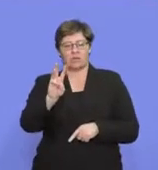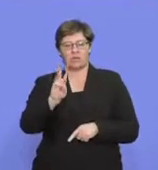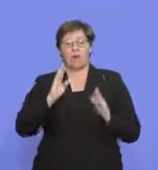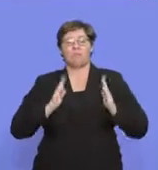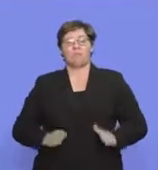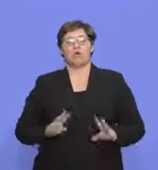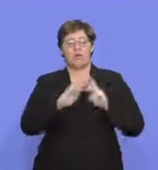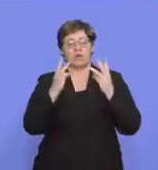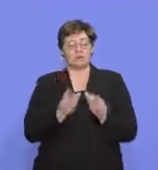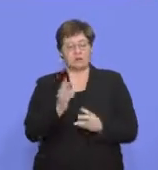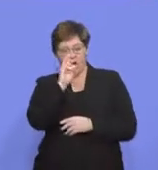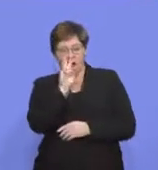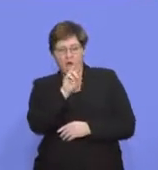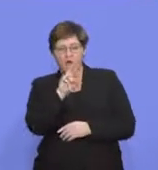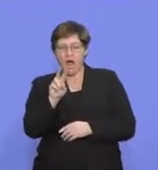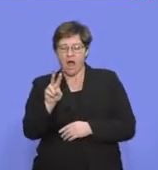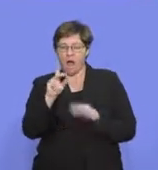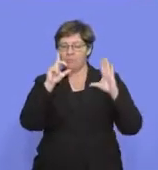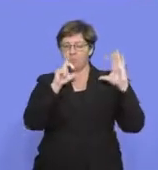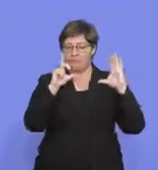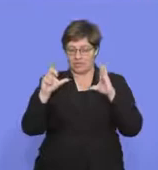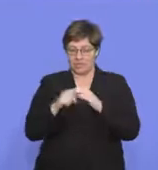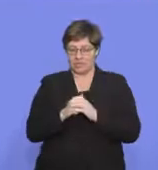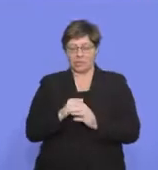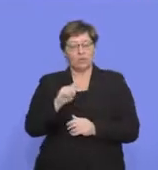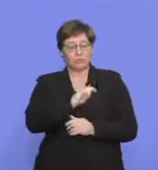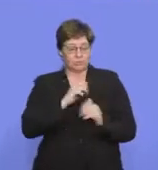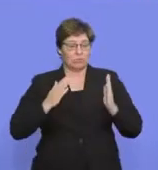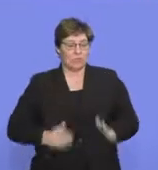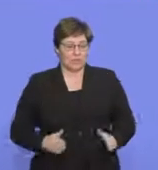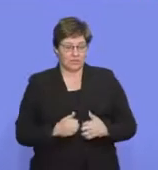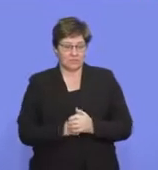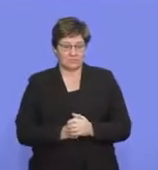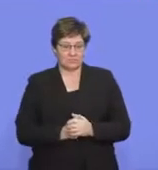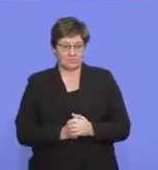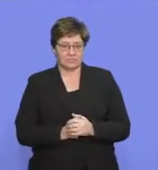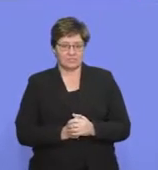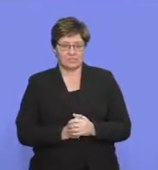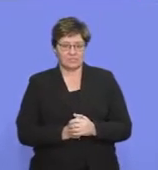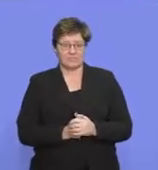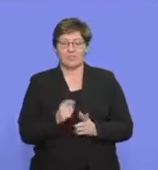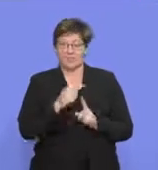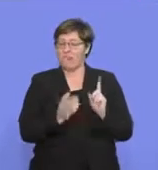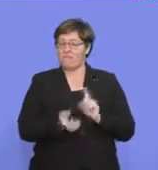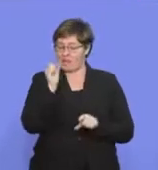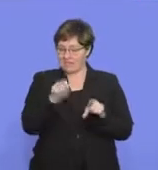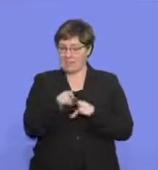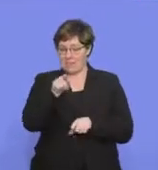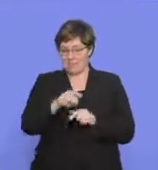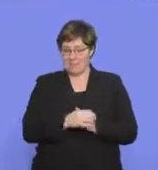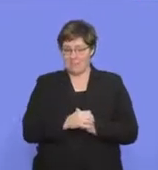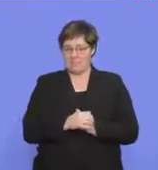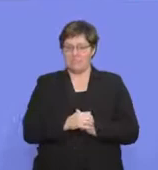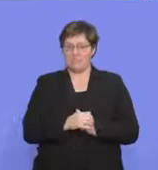Worlds, and go and have a look at those pictures of those real bodies. And then you will find things like this. So this